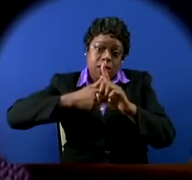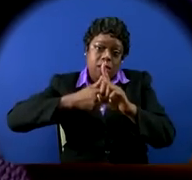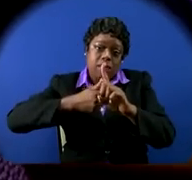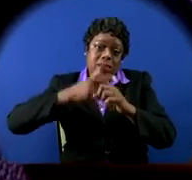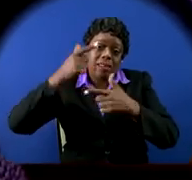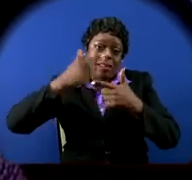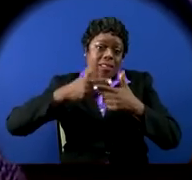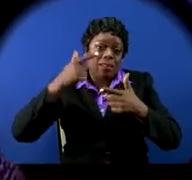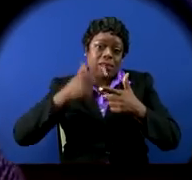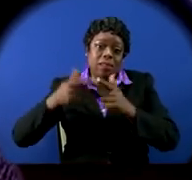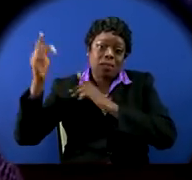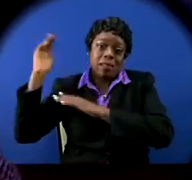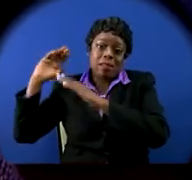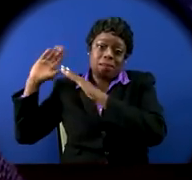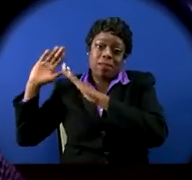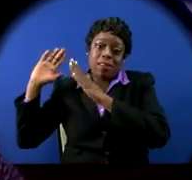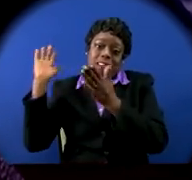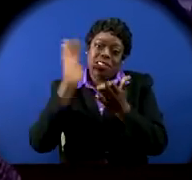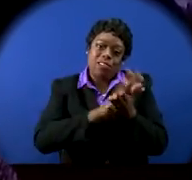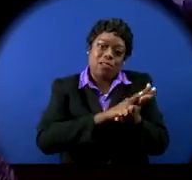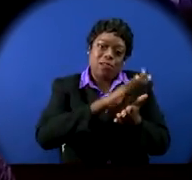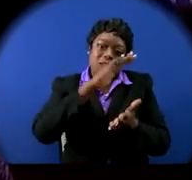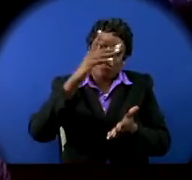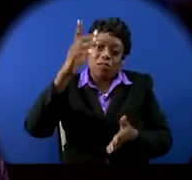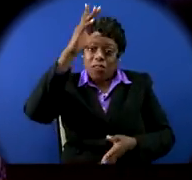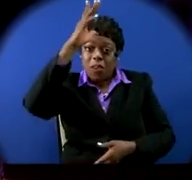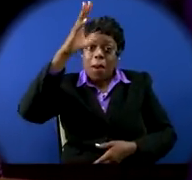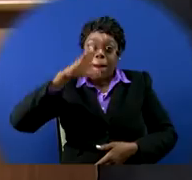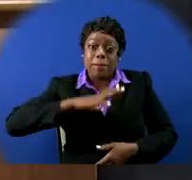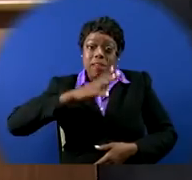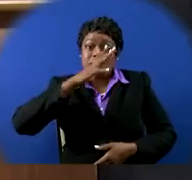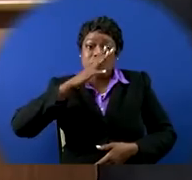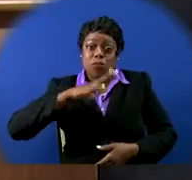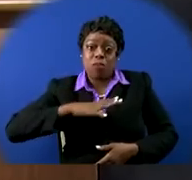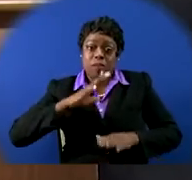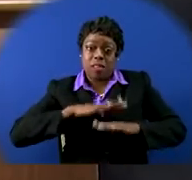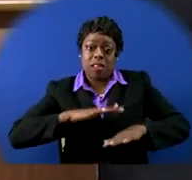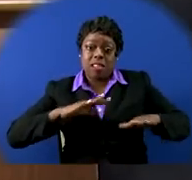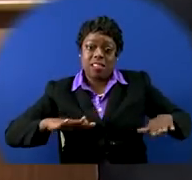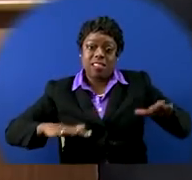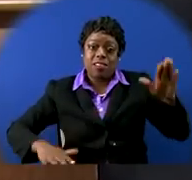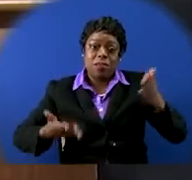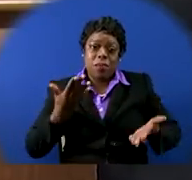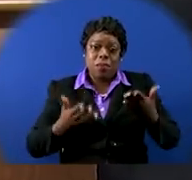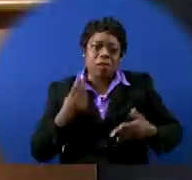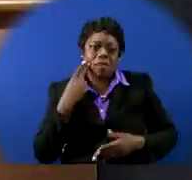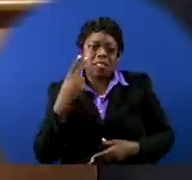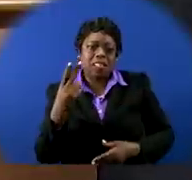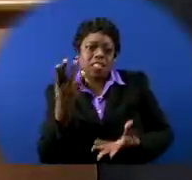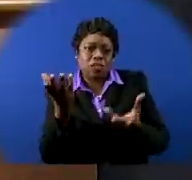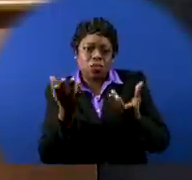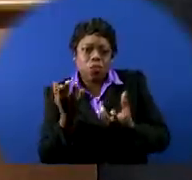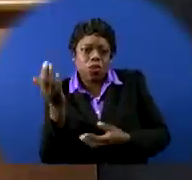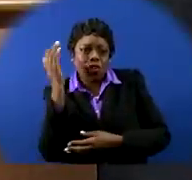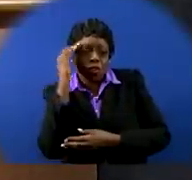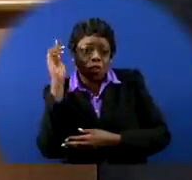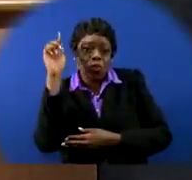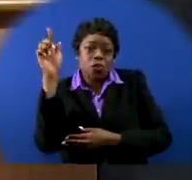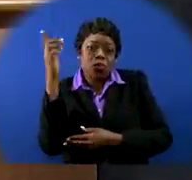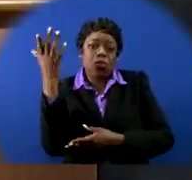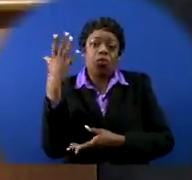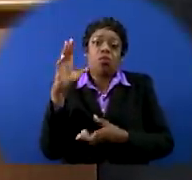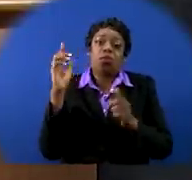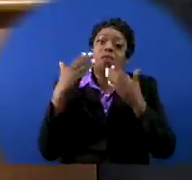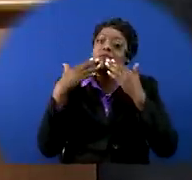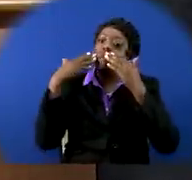be revealed through our lives. And men, women, and children might see us and want to know you and live for you even as we do. We thank you so